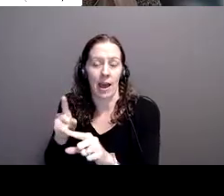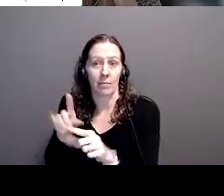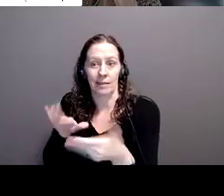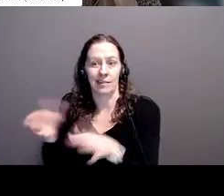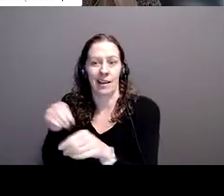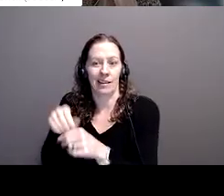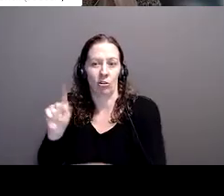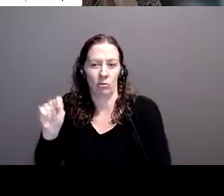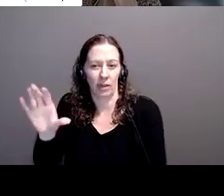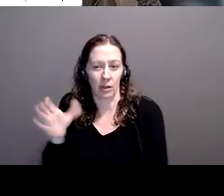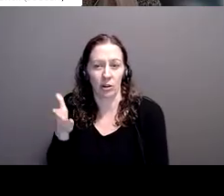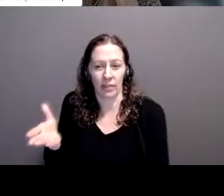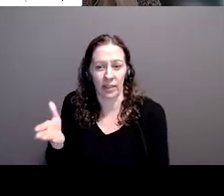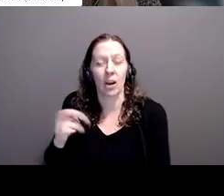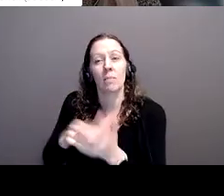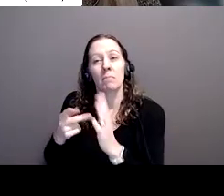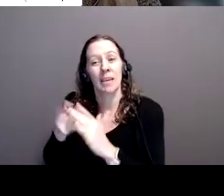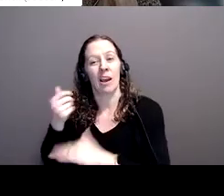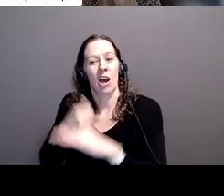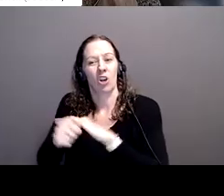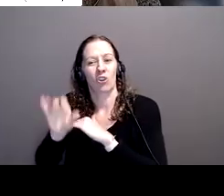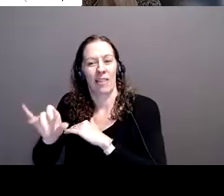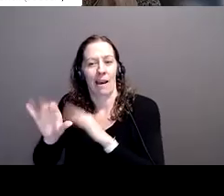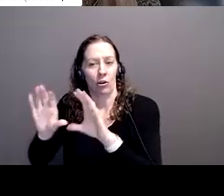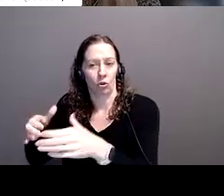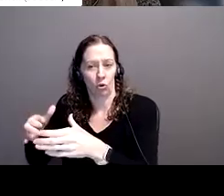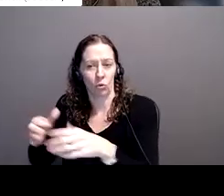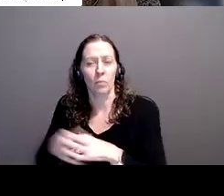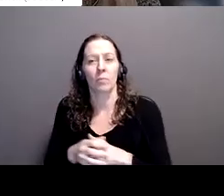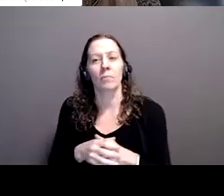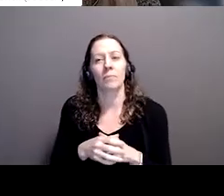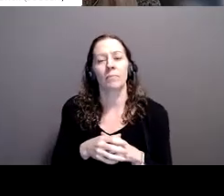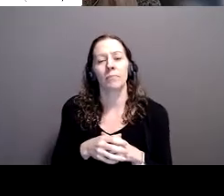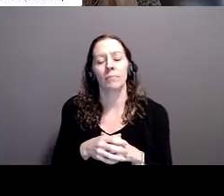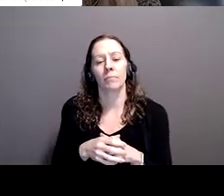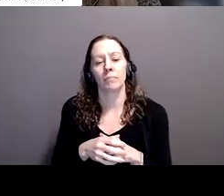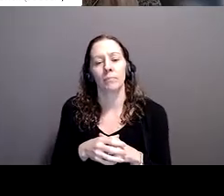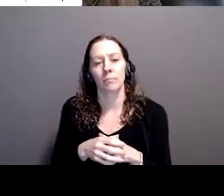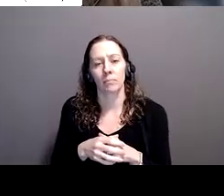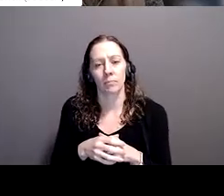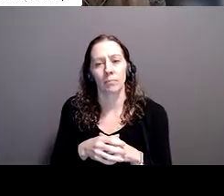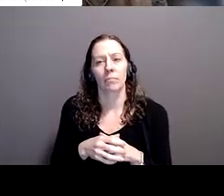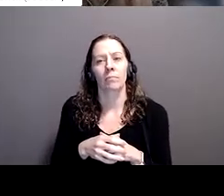So that it would probably be more under the purview of that. I will just note